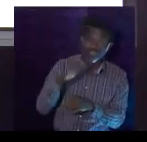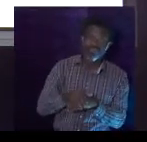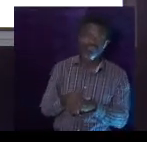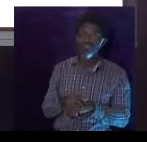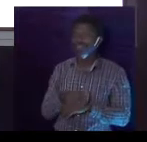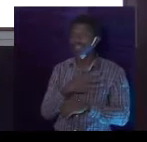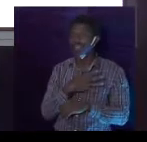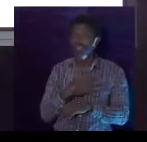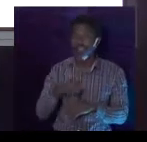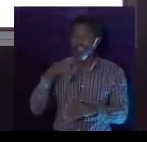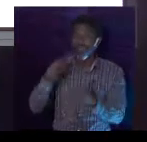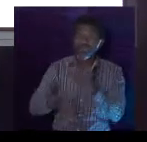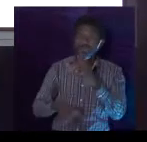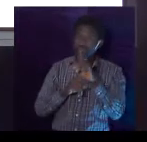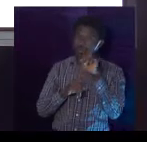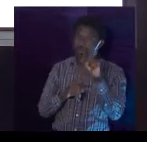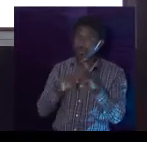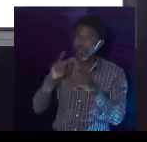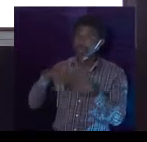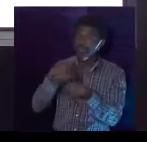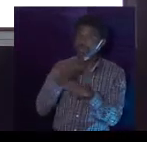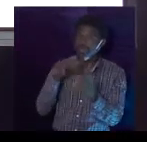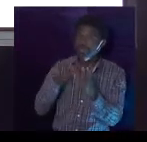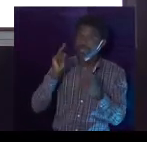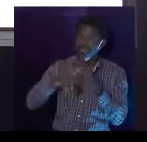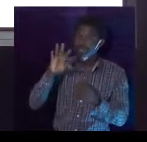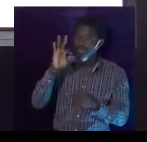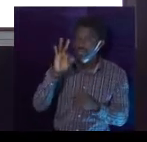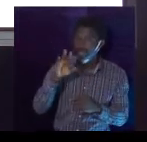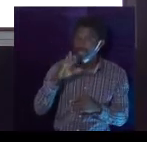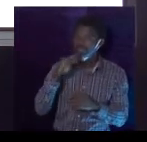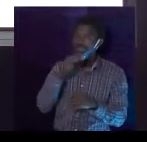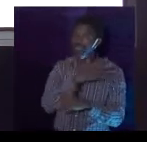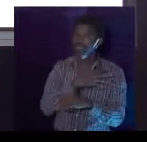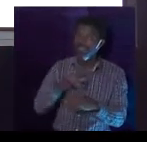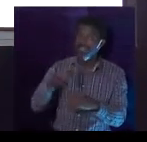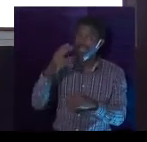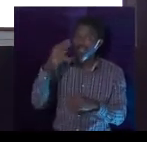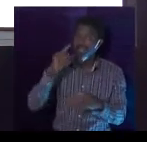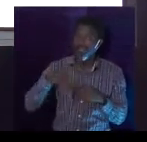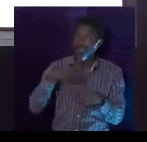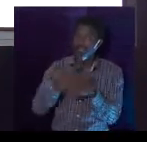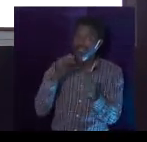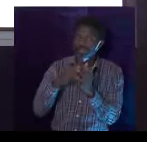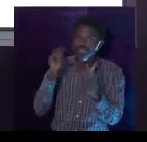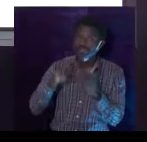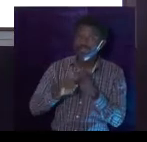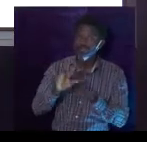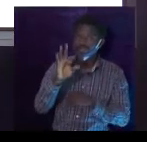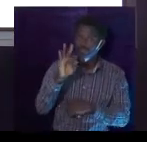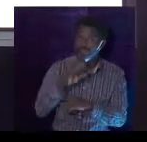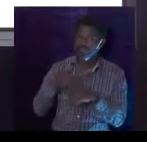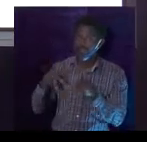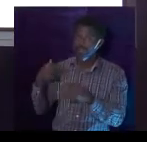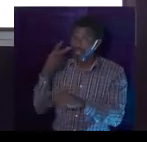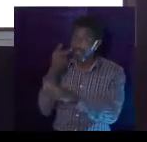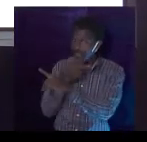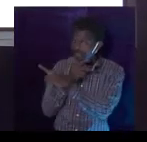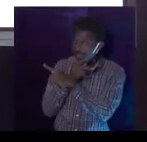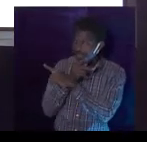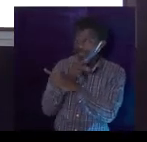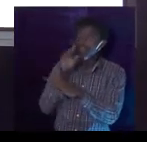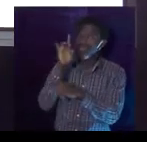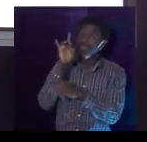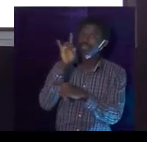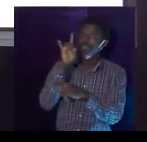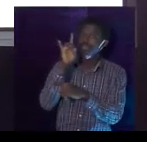15. 15 and what? To make it up to 9? 15 and 3 to make it up to 9. Let's see. So